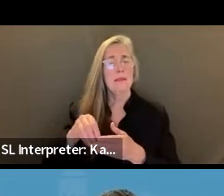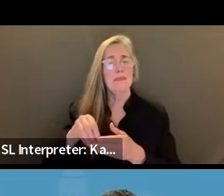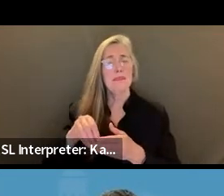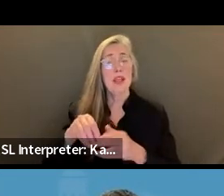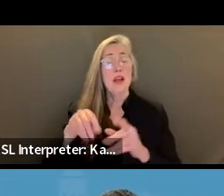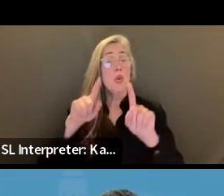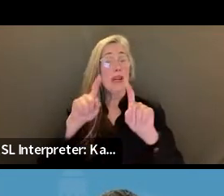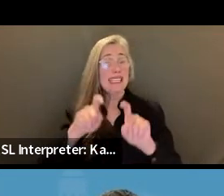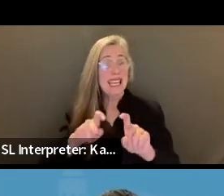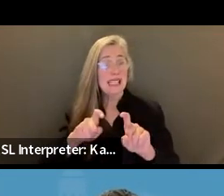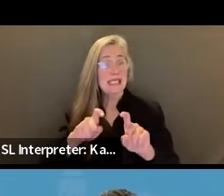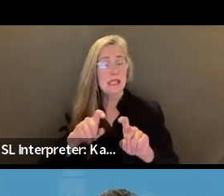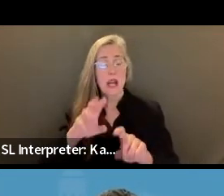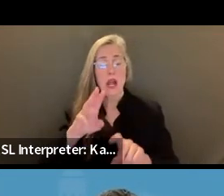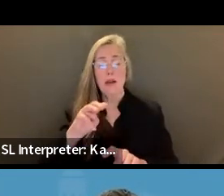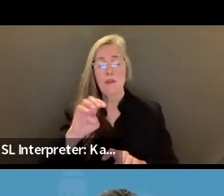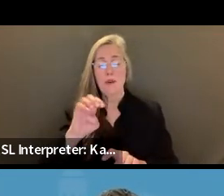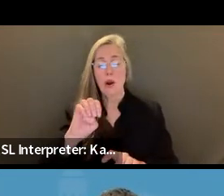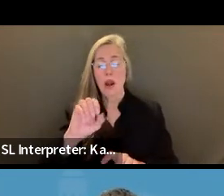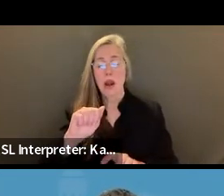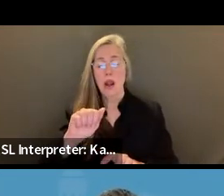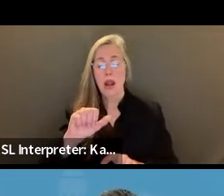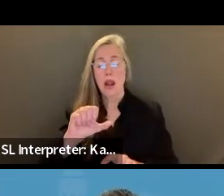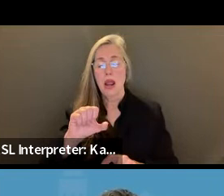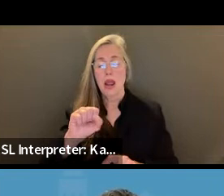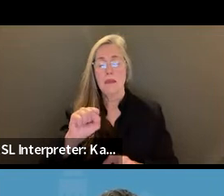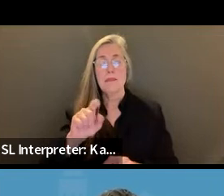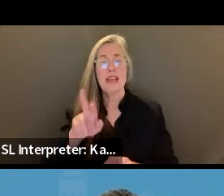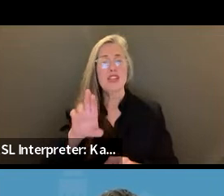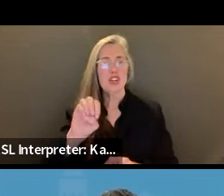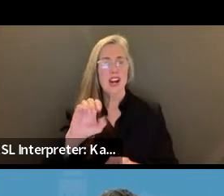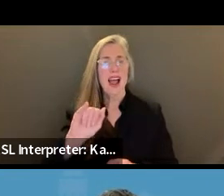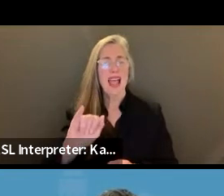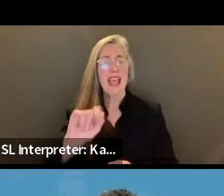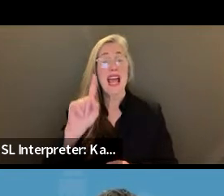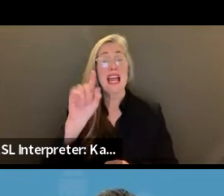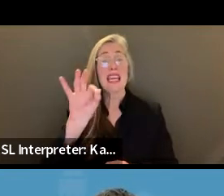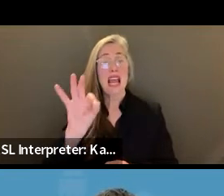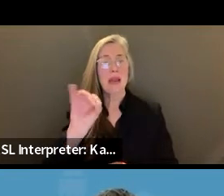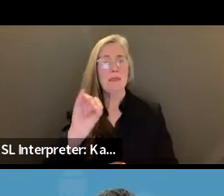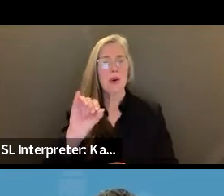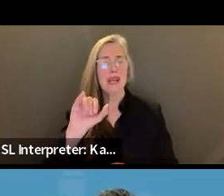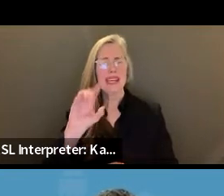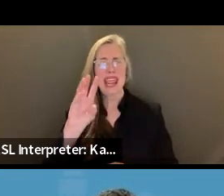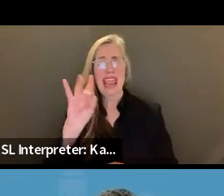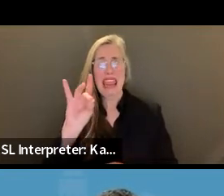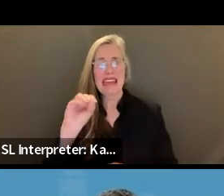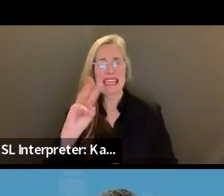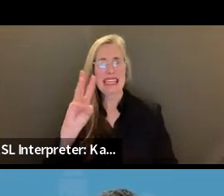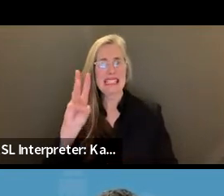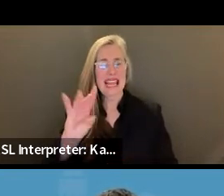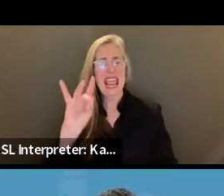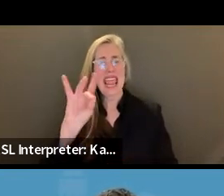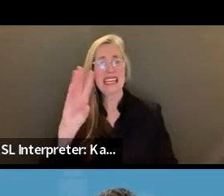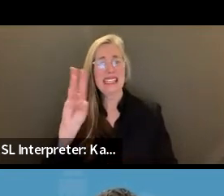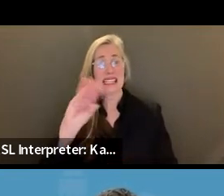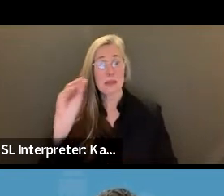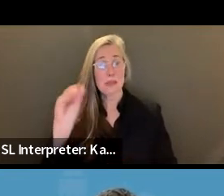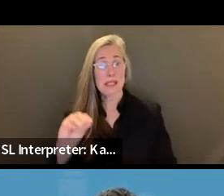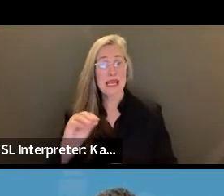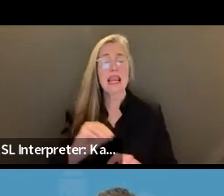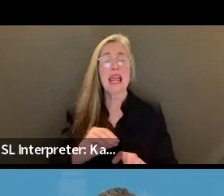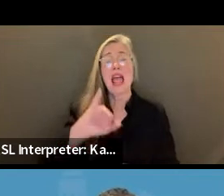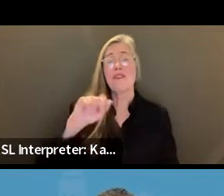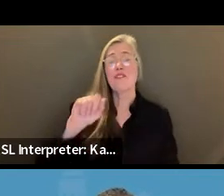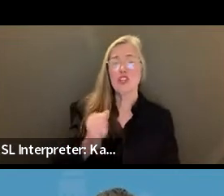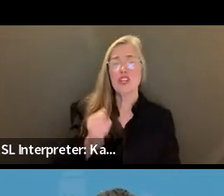I, $9.7 million or 80% of total expenditures. And for measure J, we tested $6.6